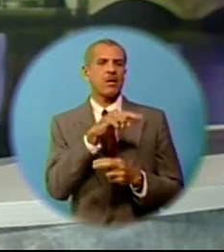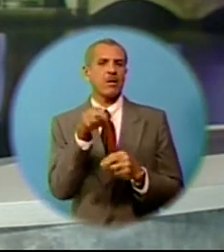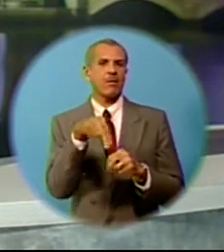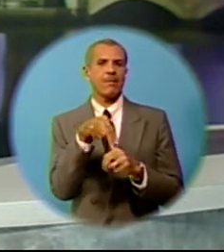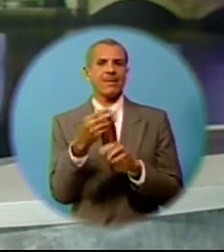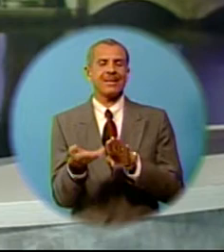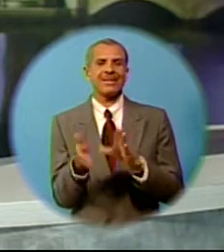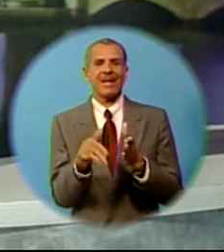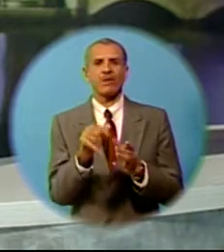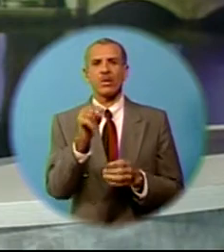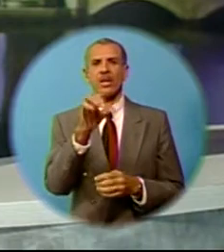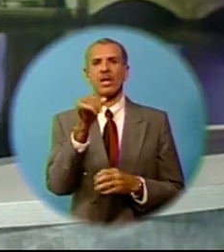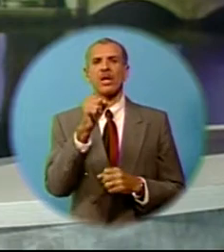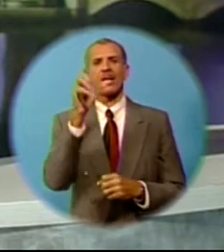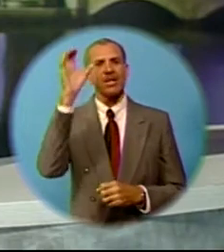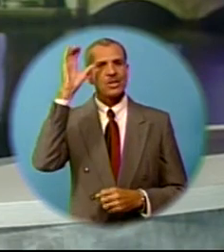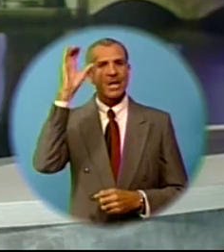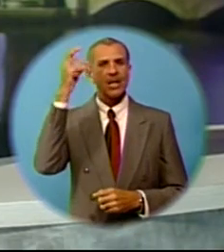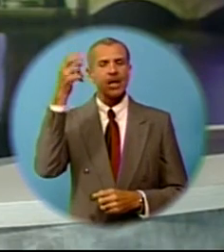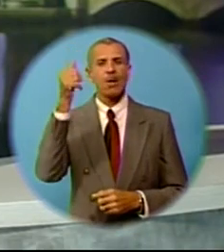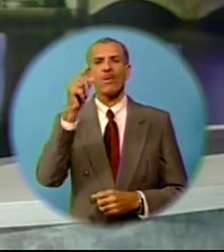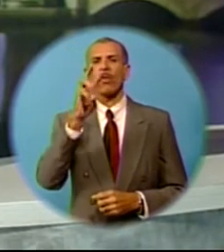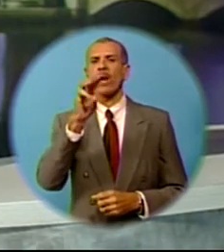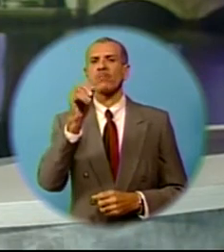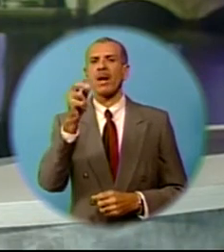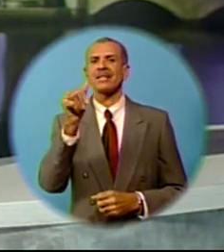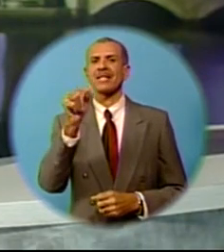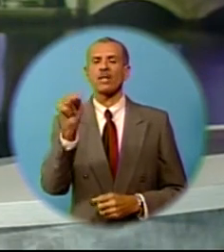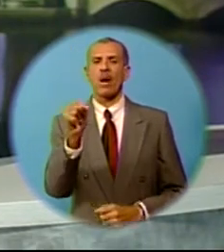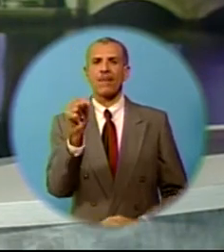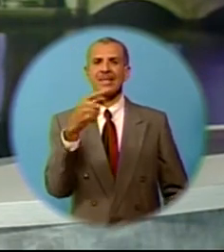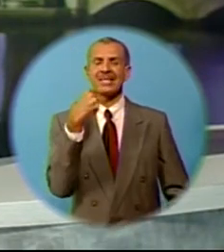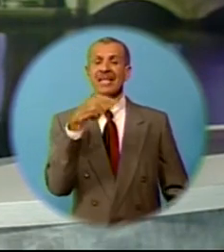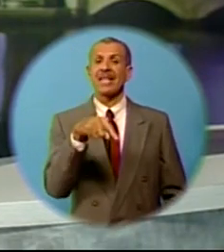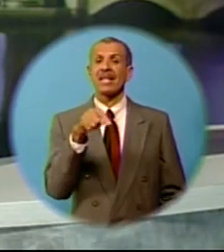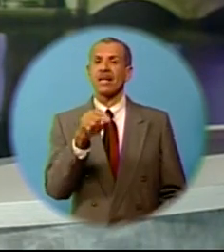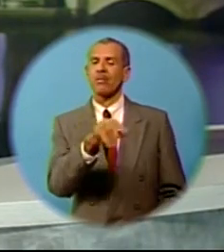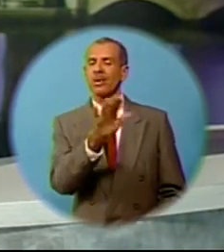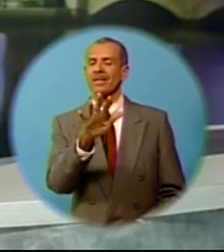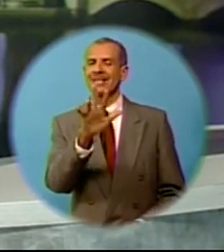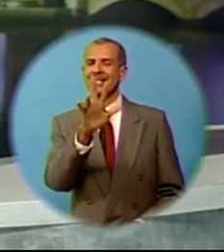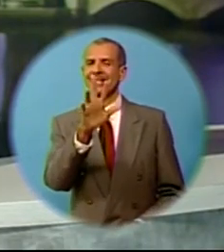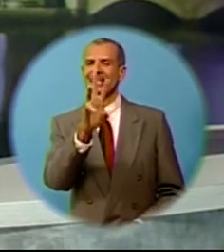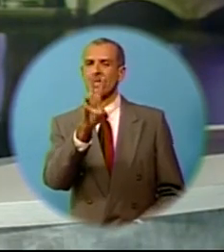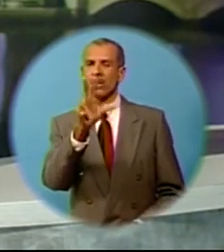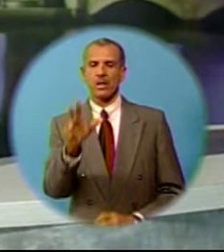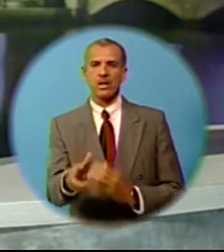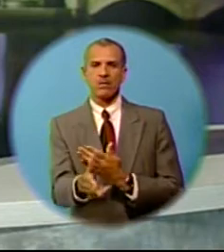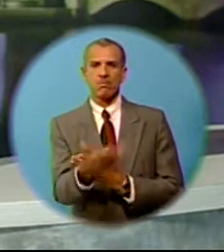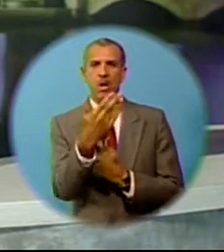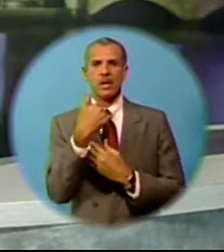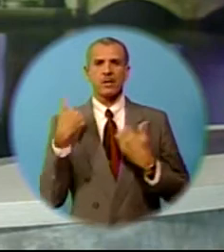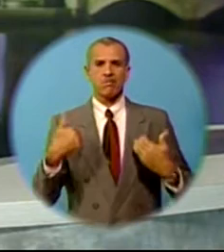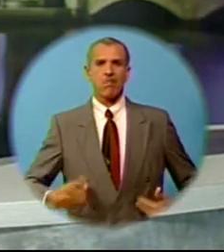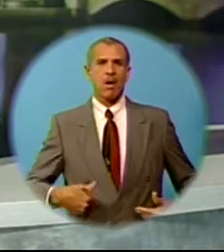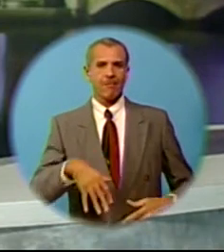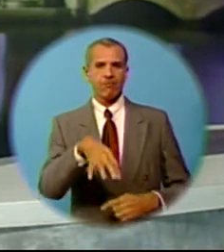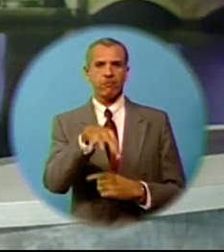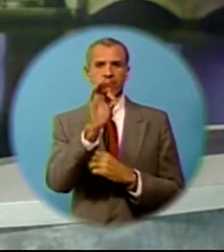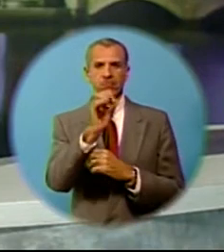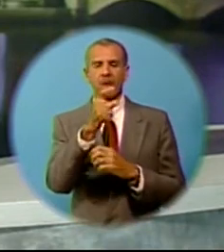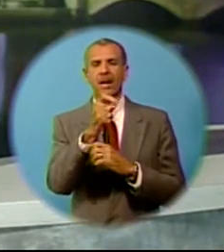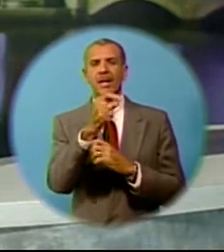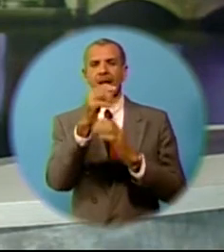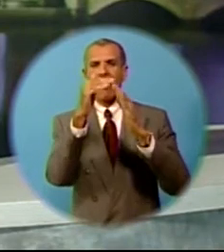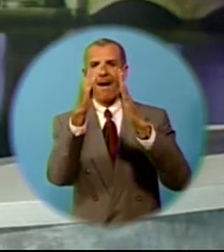of 20-year-old Chad Hope of Welch Mahal, St. Thomas. They say about 6:30 this morning, Hope's body was discovered in